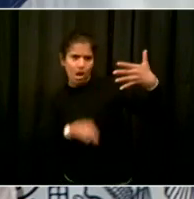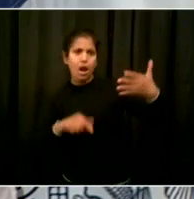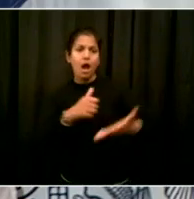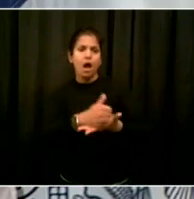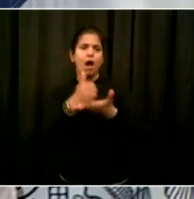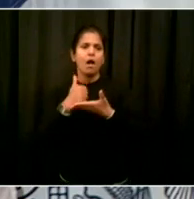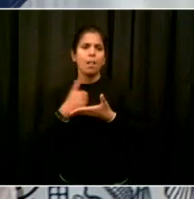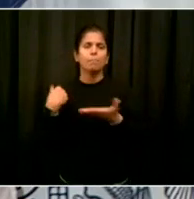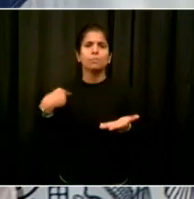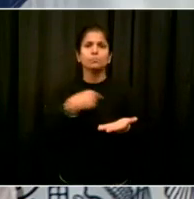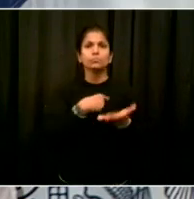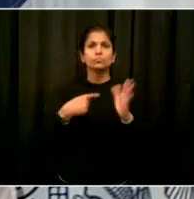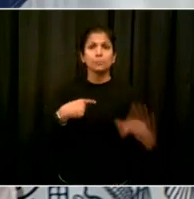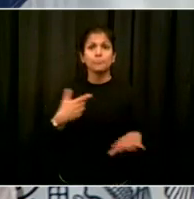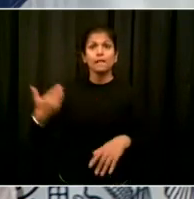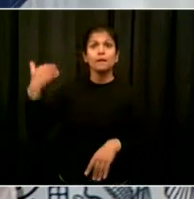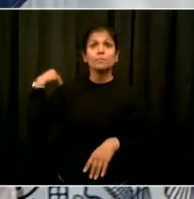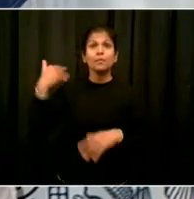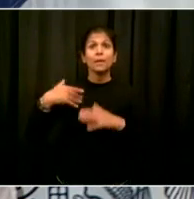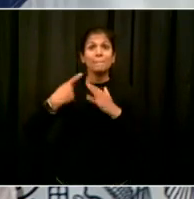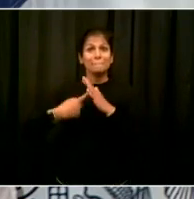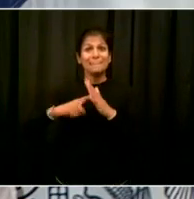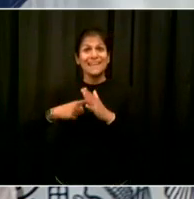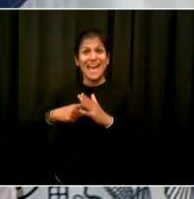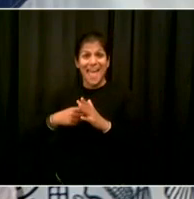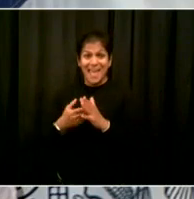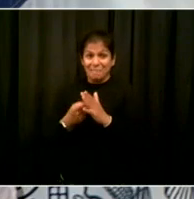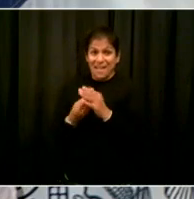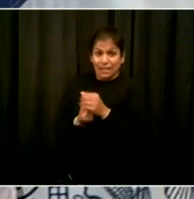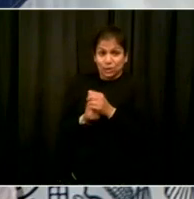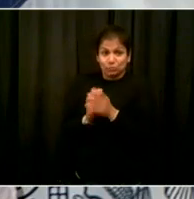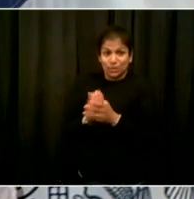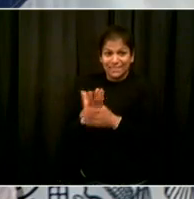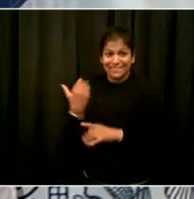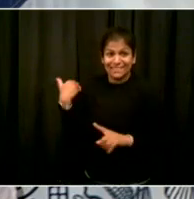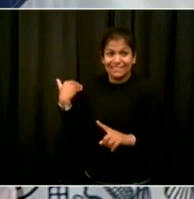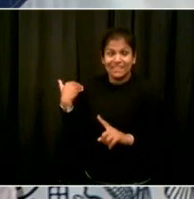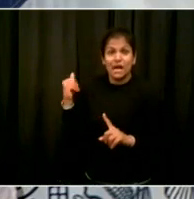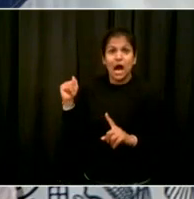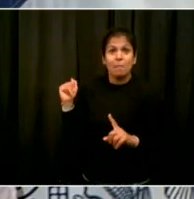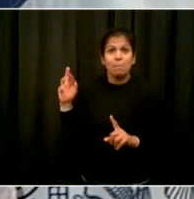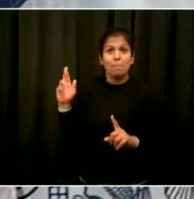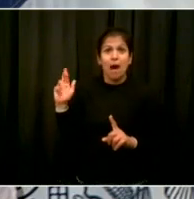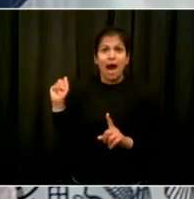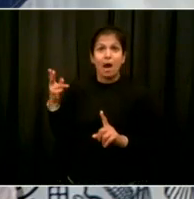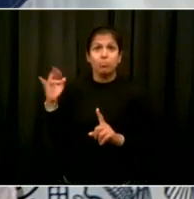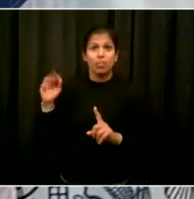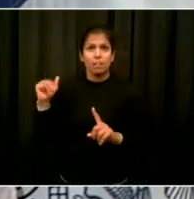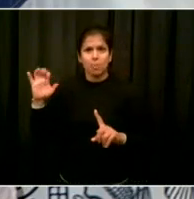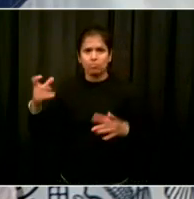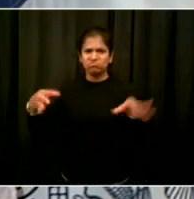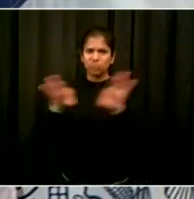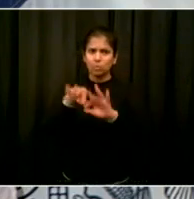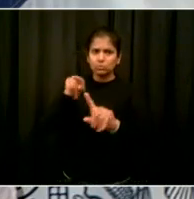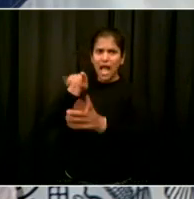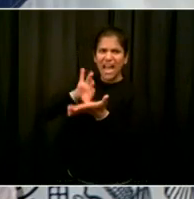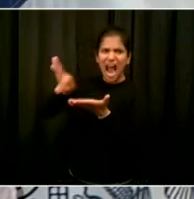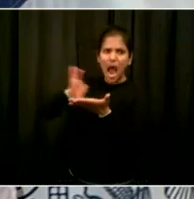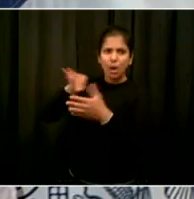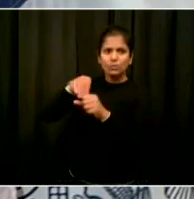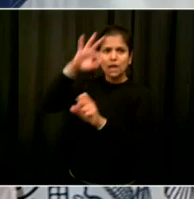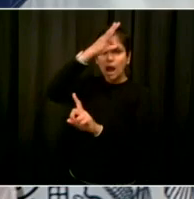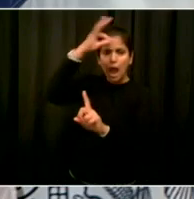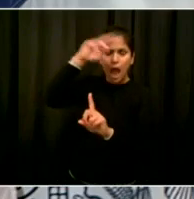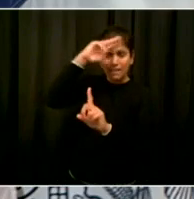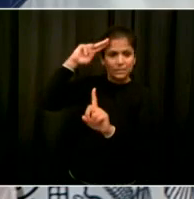God our hospitals held. That's why that hospital capacity number we constantly look at. That's the life and death number, and thank